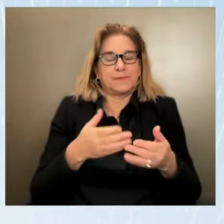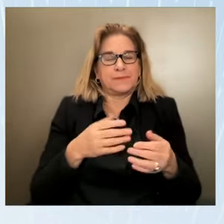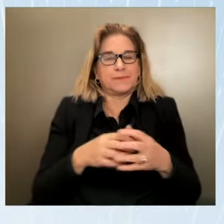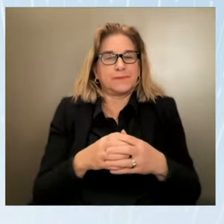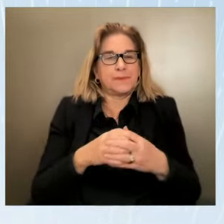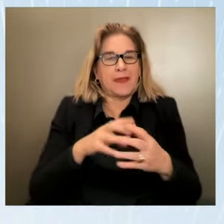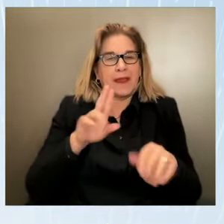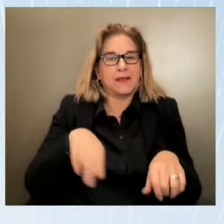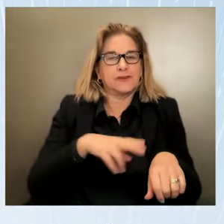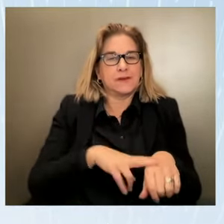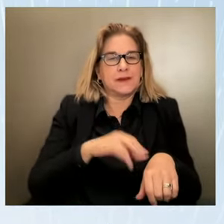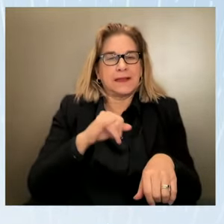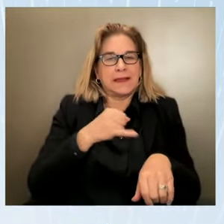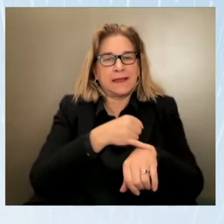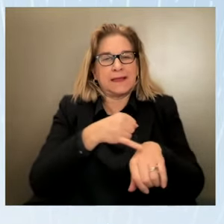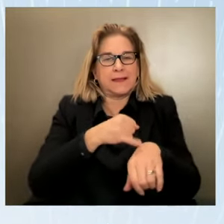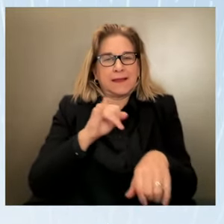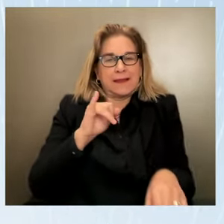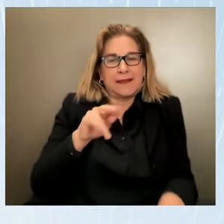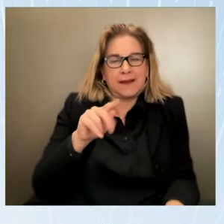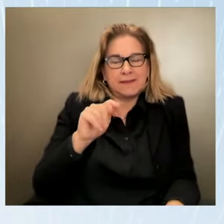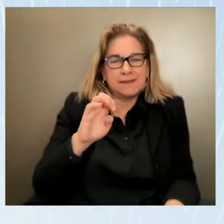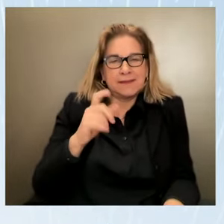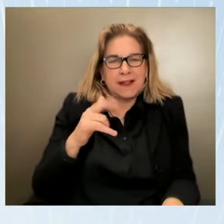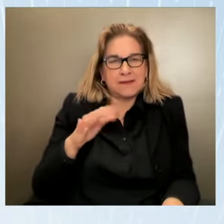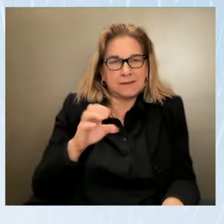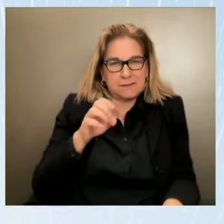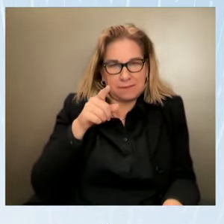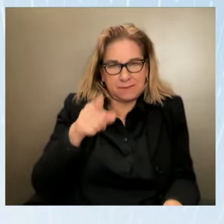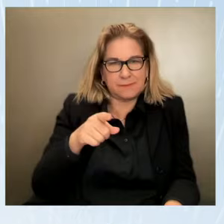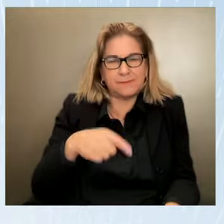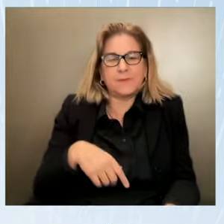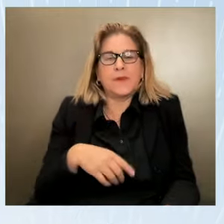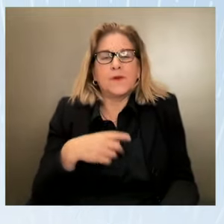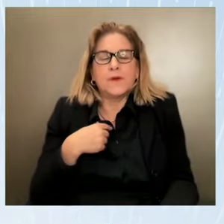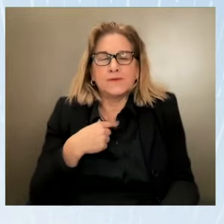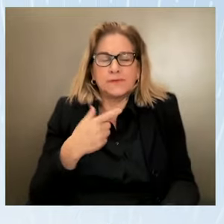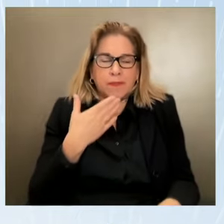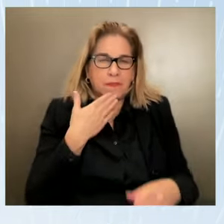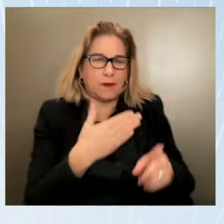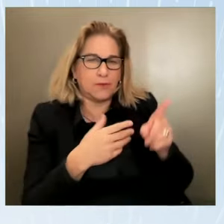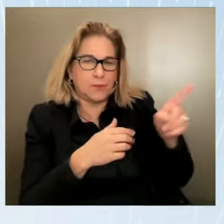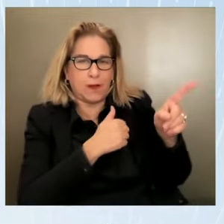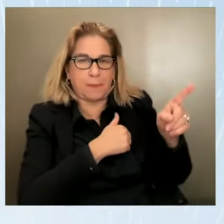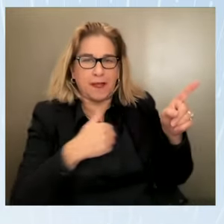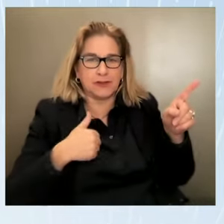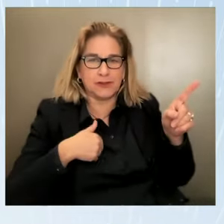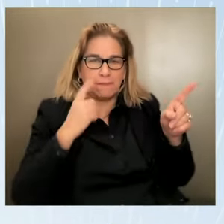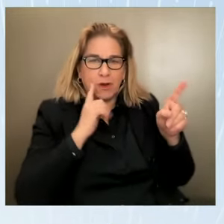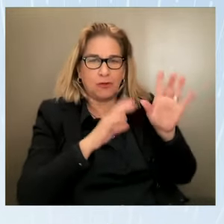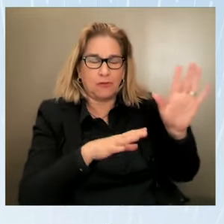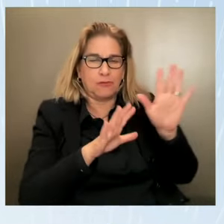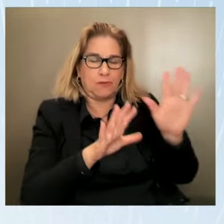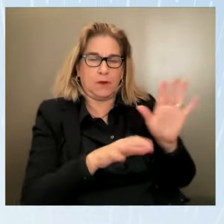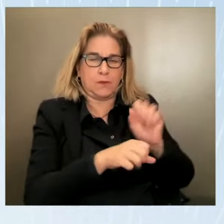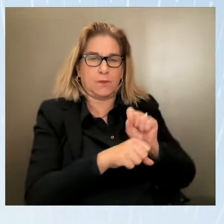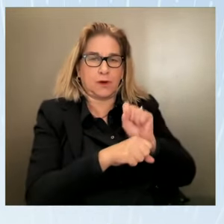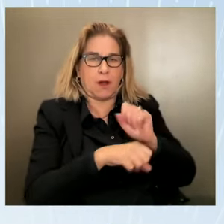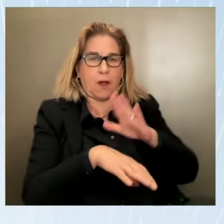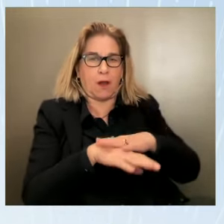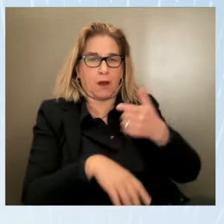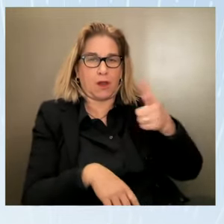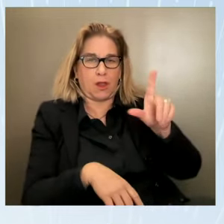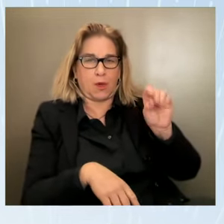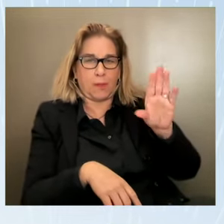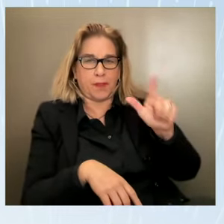and Ambassador, particularly for your work in this area. I'm here really to say that global human trafficking is an area of focus for the intelligence